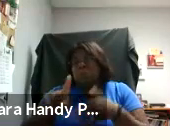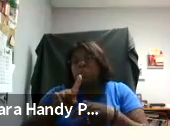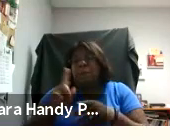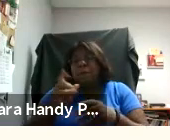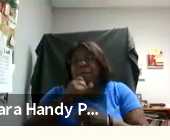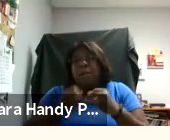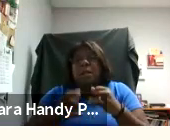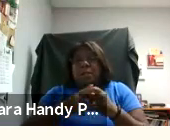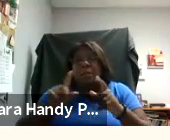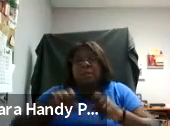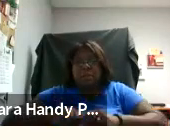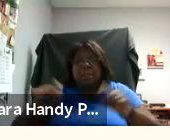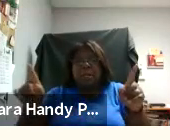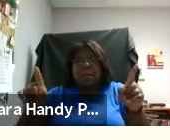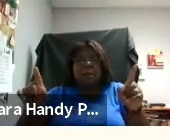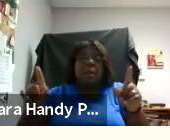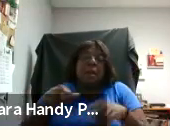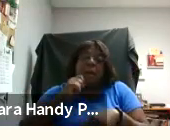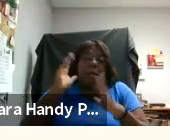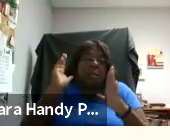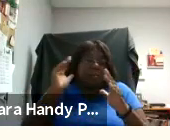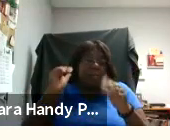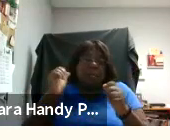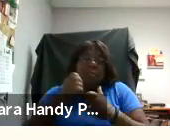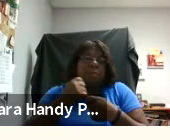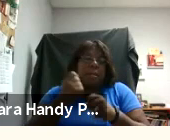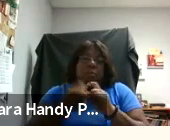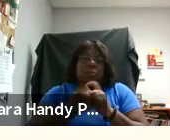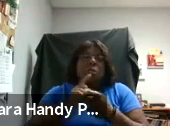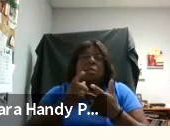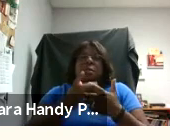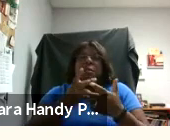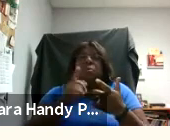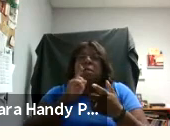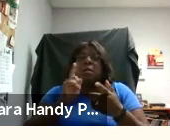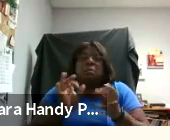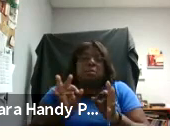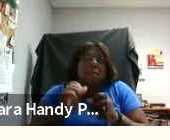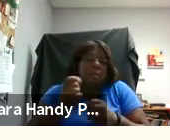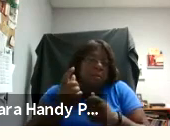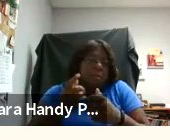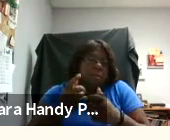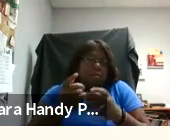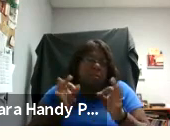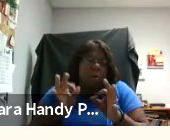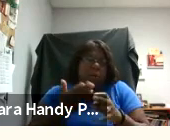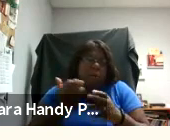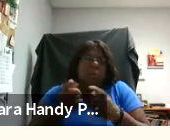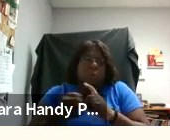to everybody. I'm not expecting anything major to change. This is minor stuff that might change.